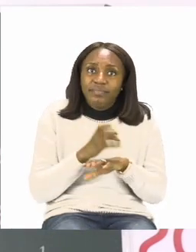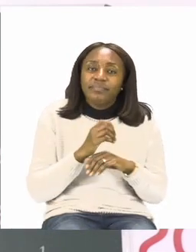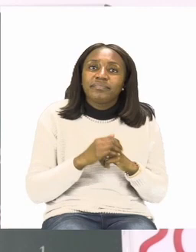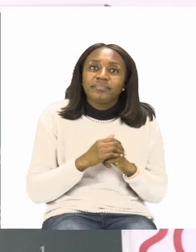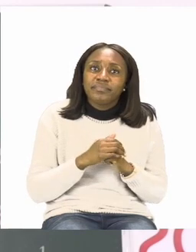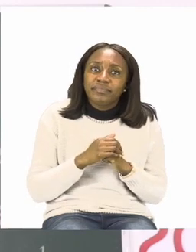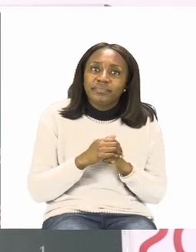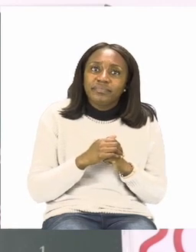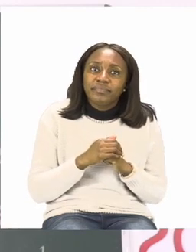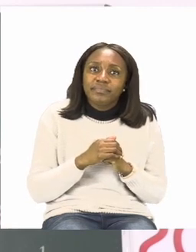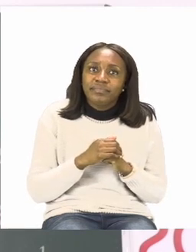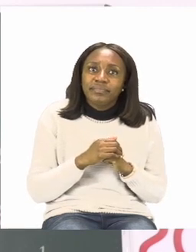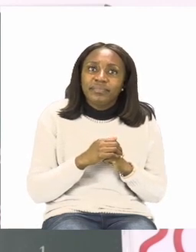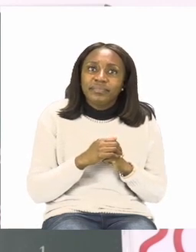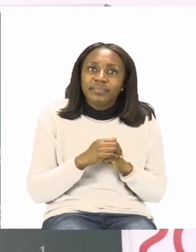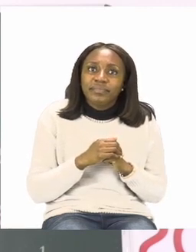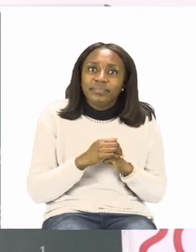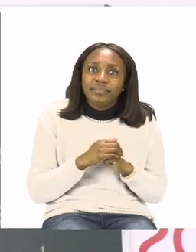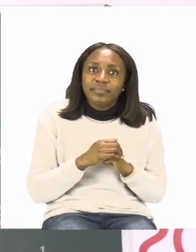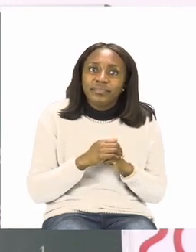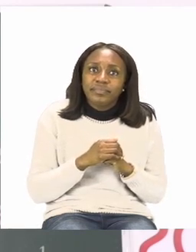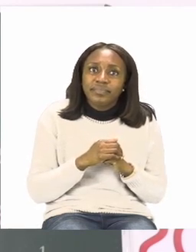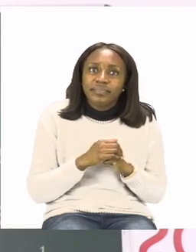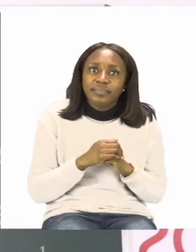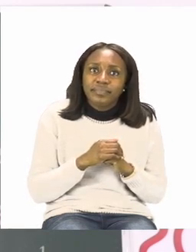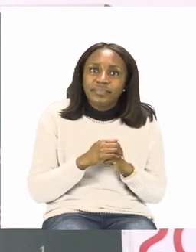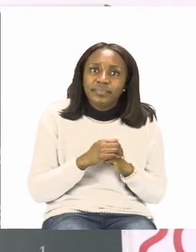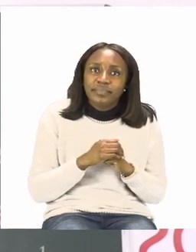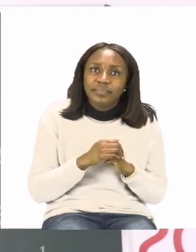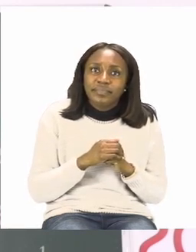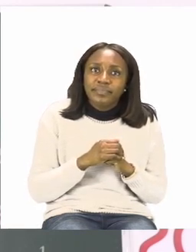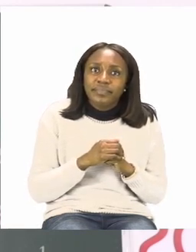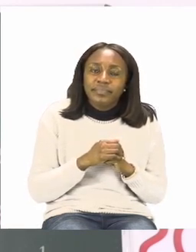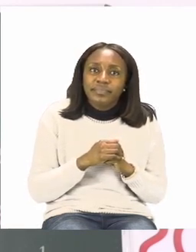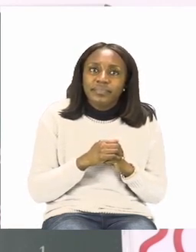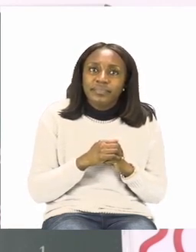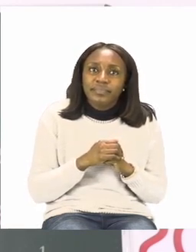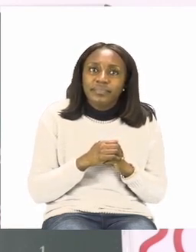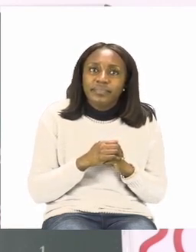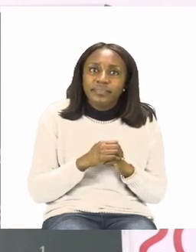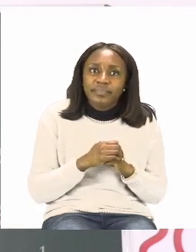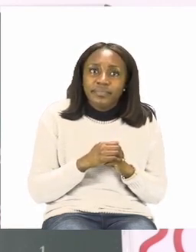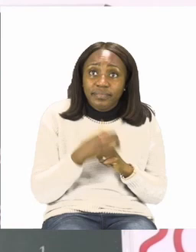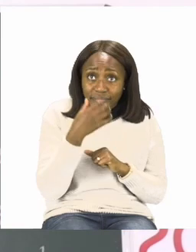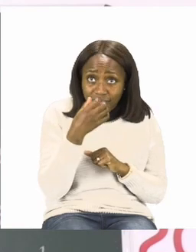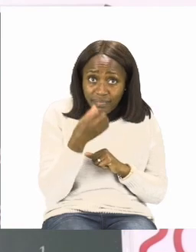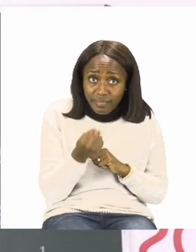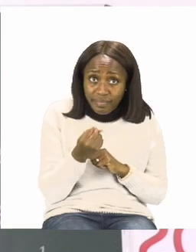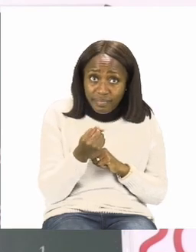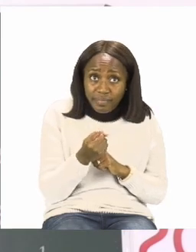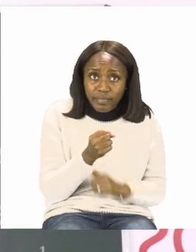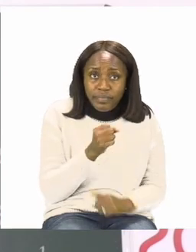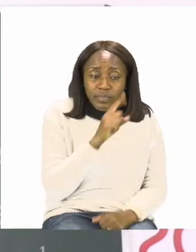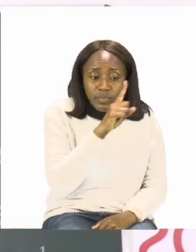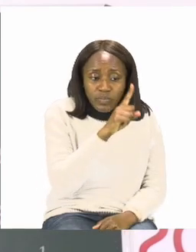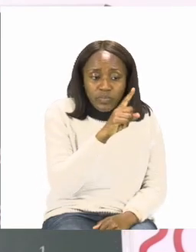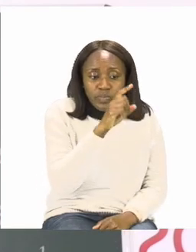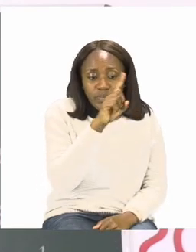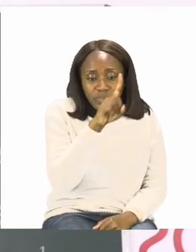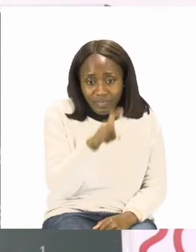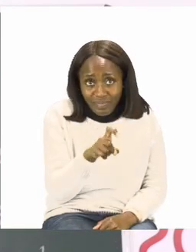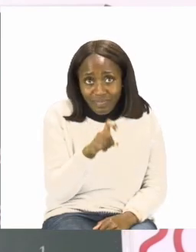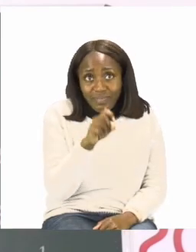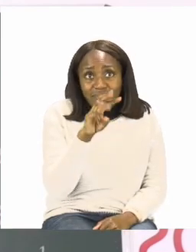I'm drawing here on the board. Our jar has 1,000